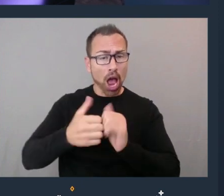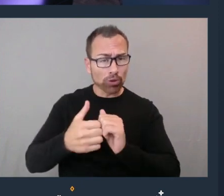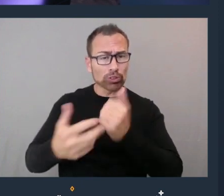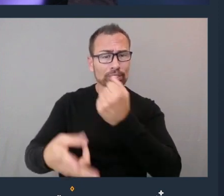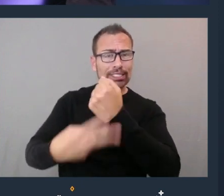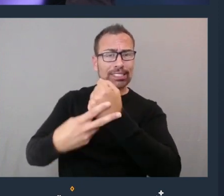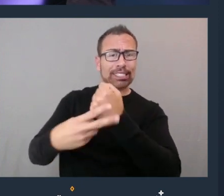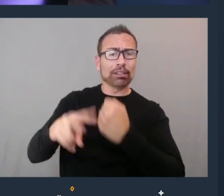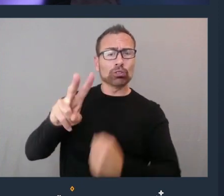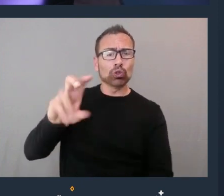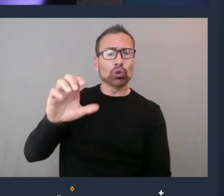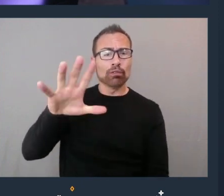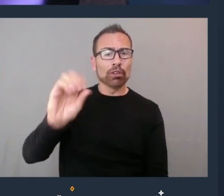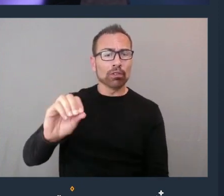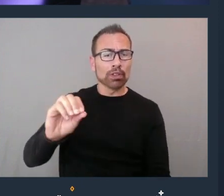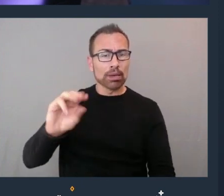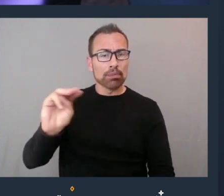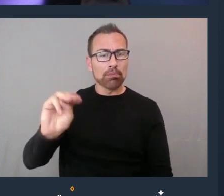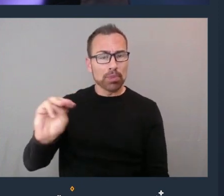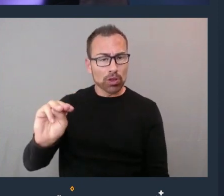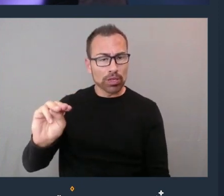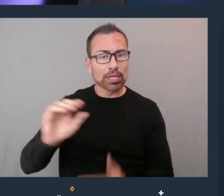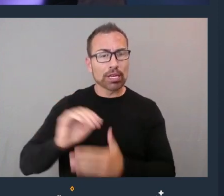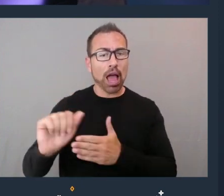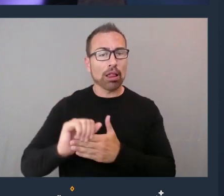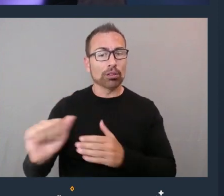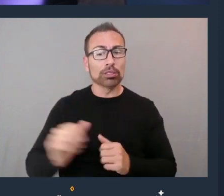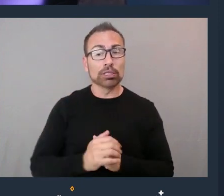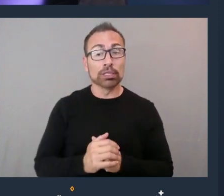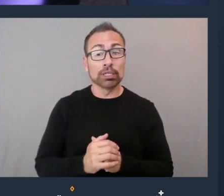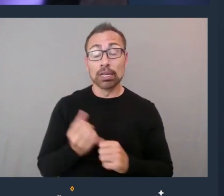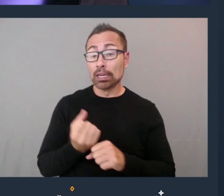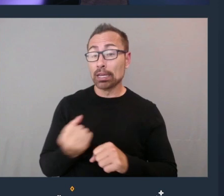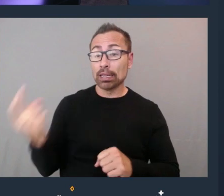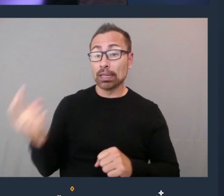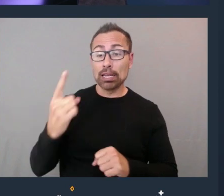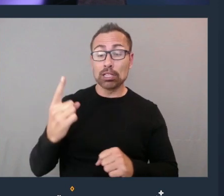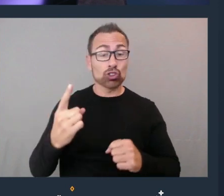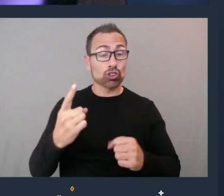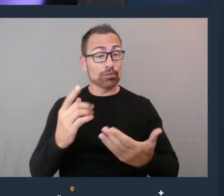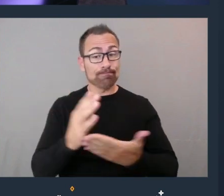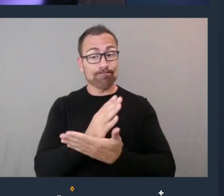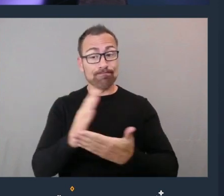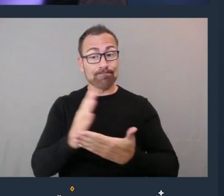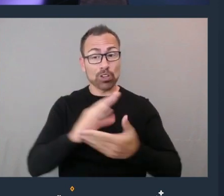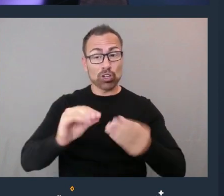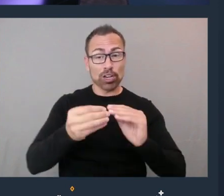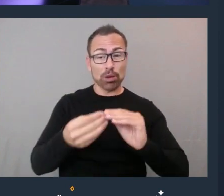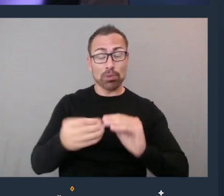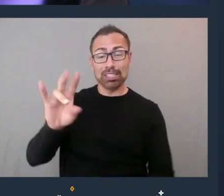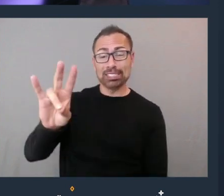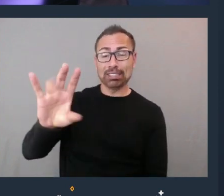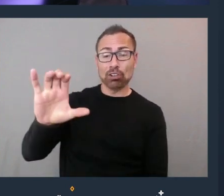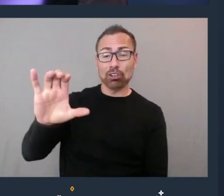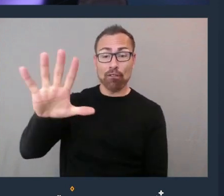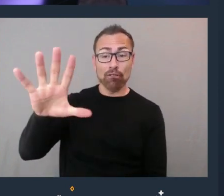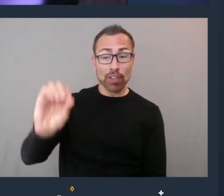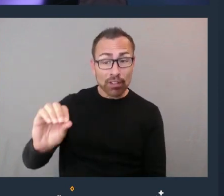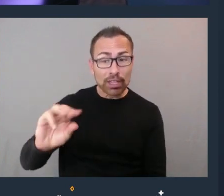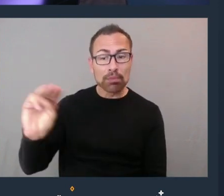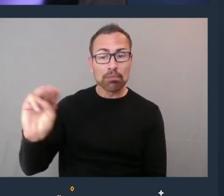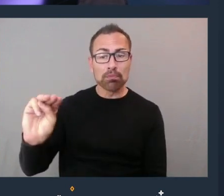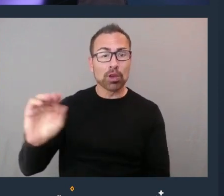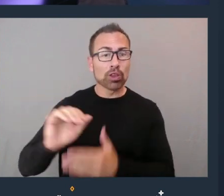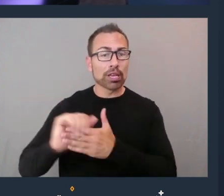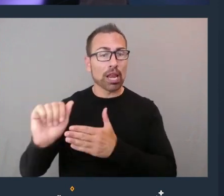$250 million. And then last year, I shared a number of $750 million of savings using S3 Intelligent Tiering. But